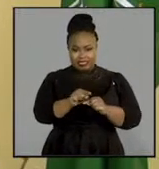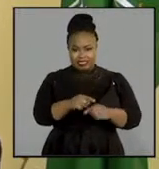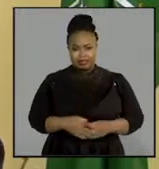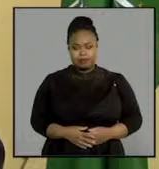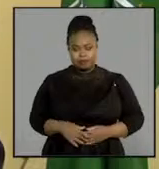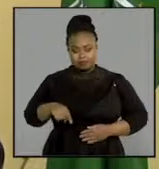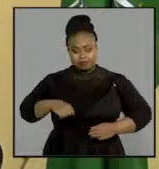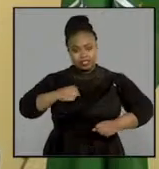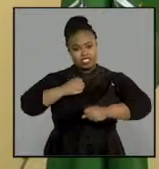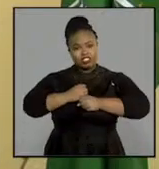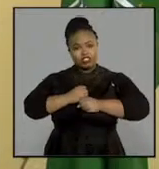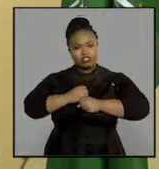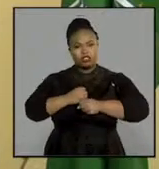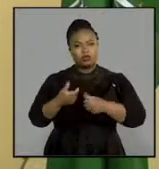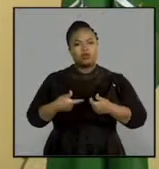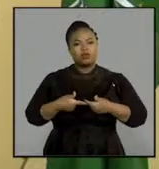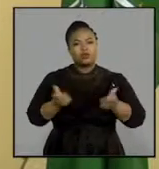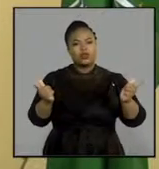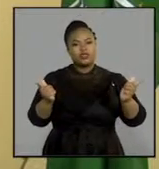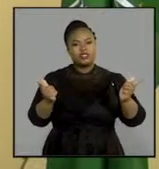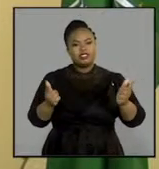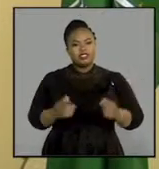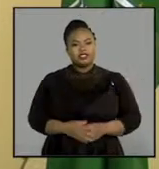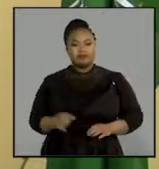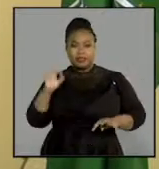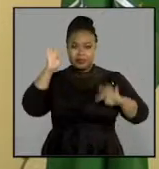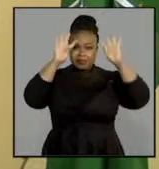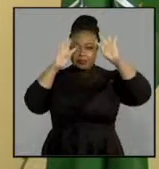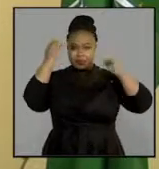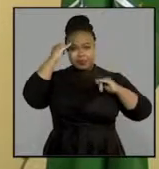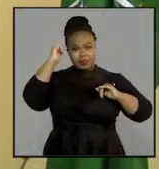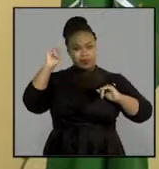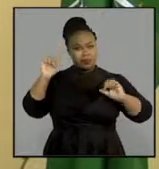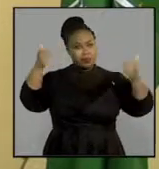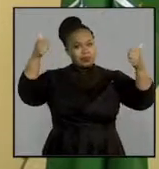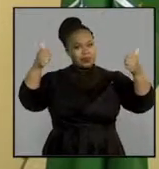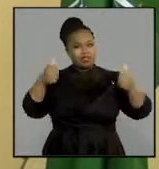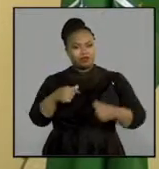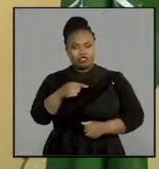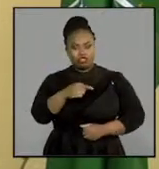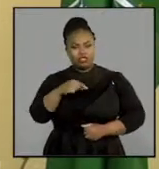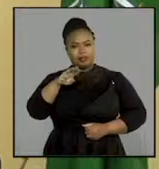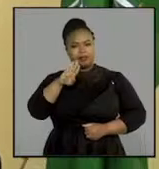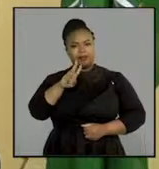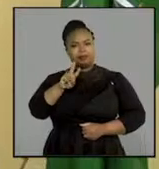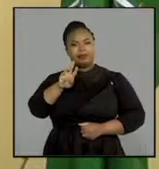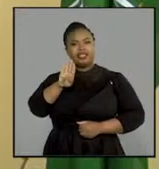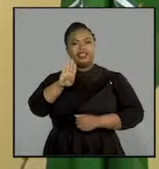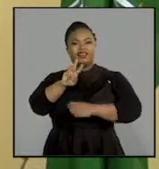Earlier this year, we launched the first phase of the innovative